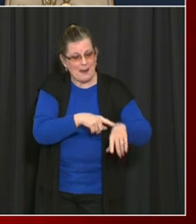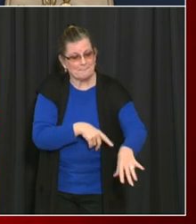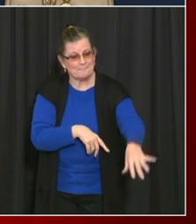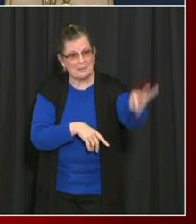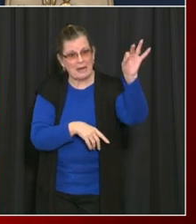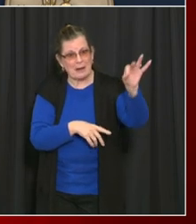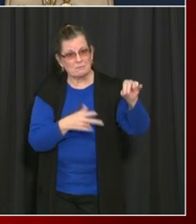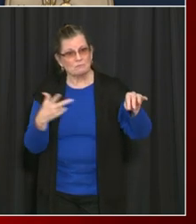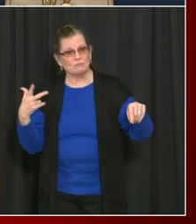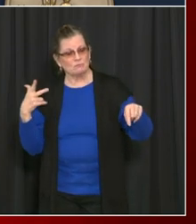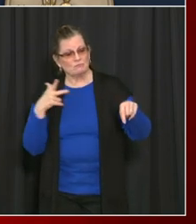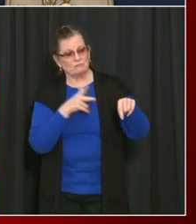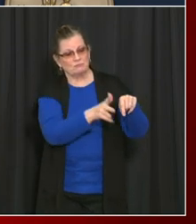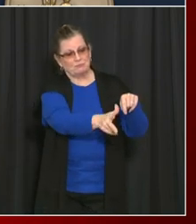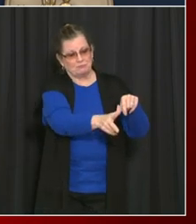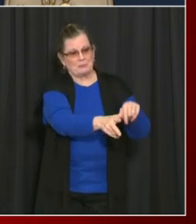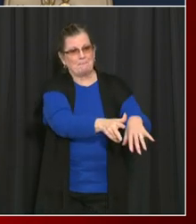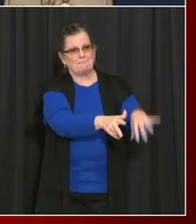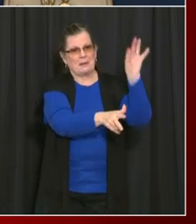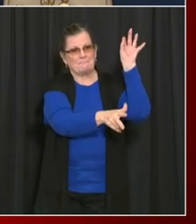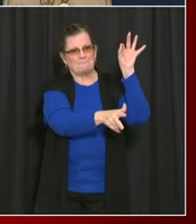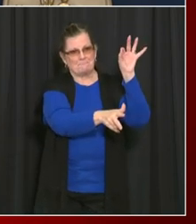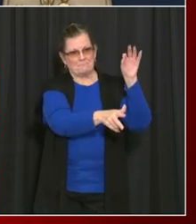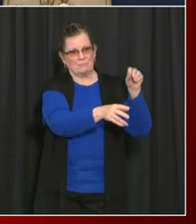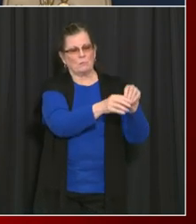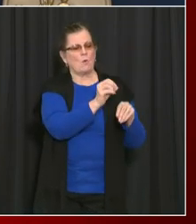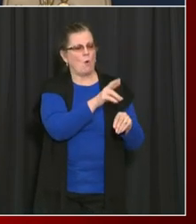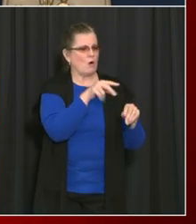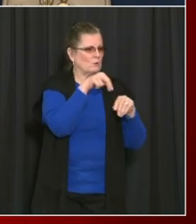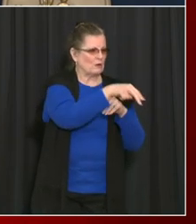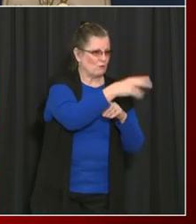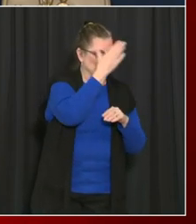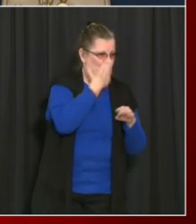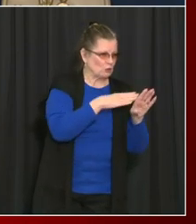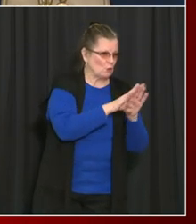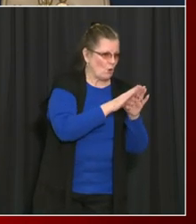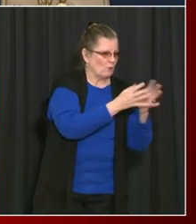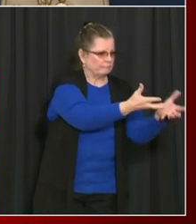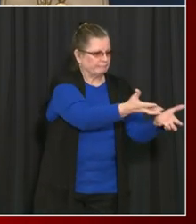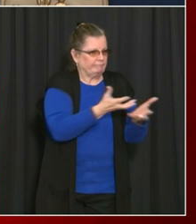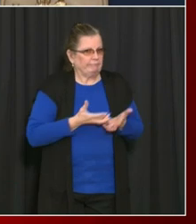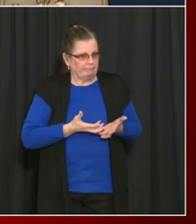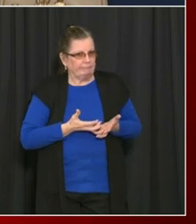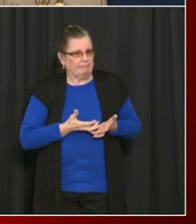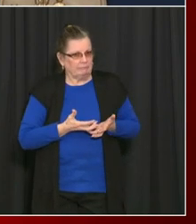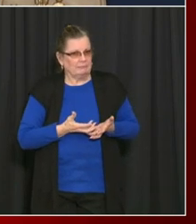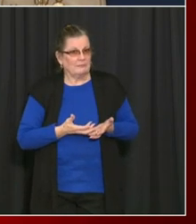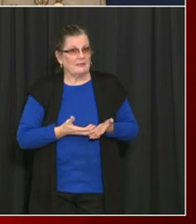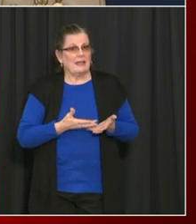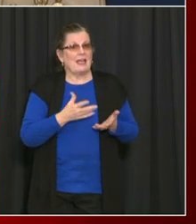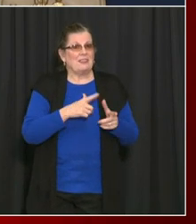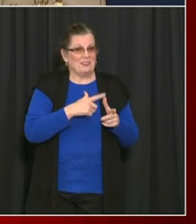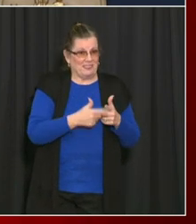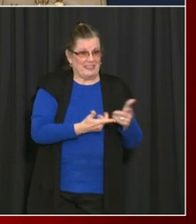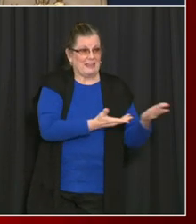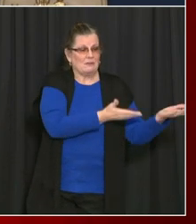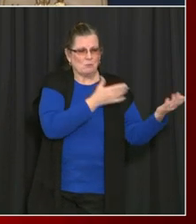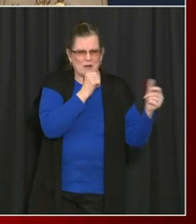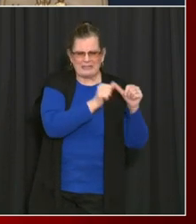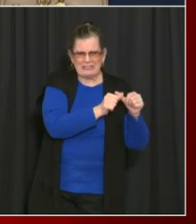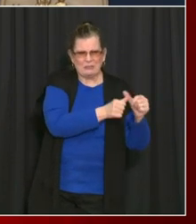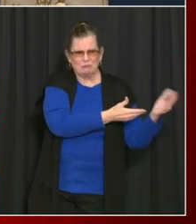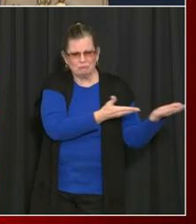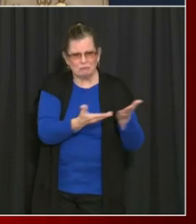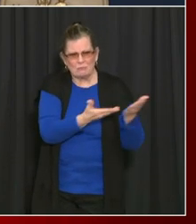curbside or at the front door. You may continue to deliver items ordered online or on the